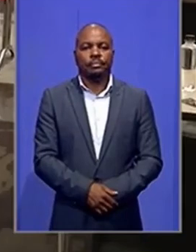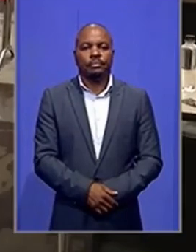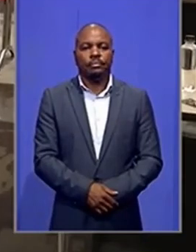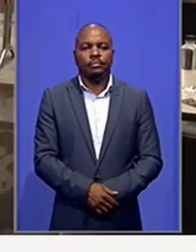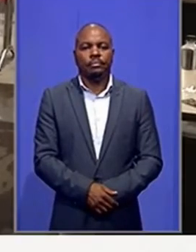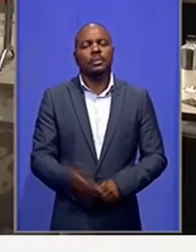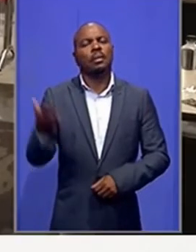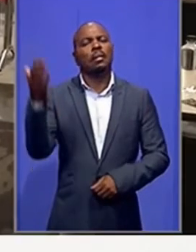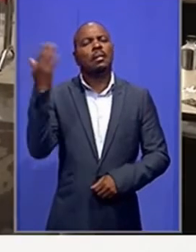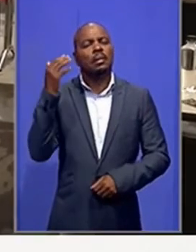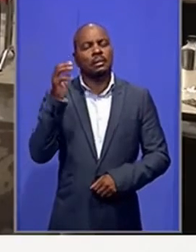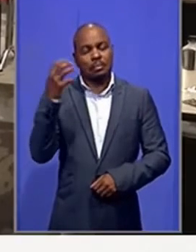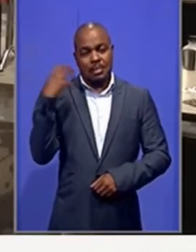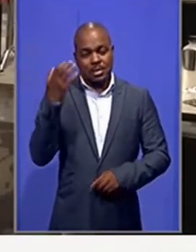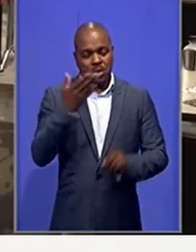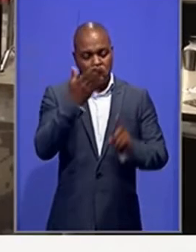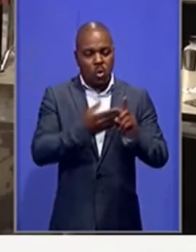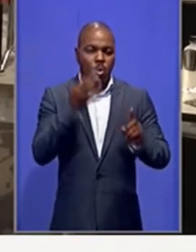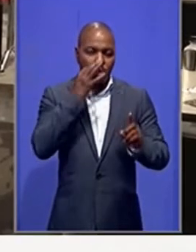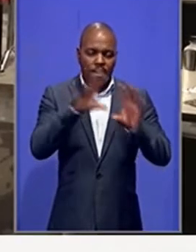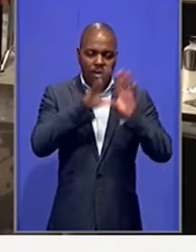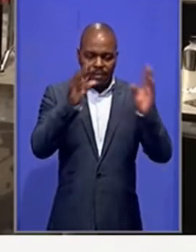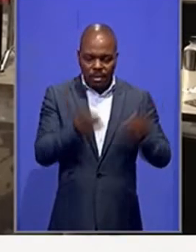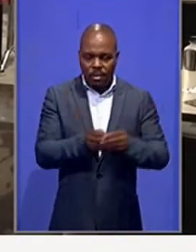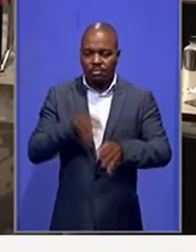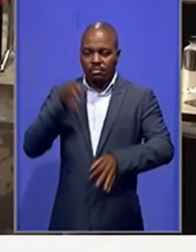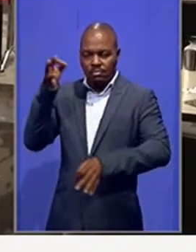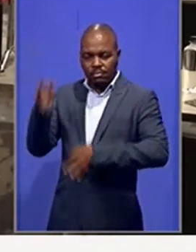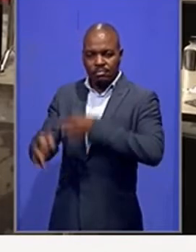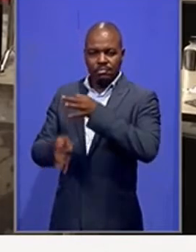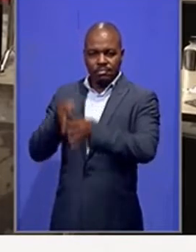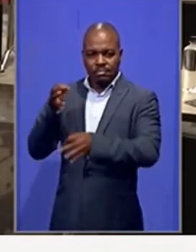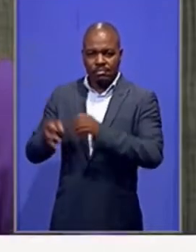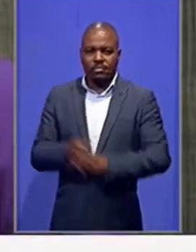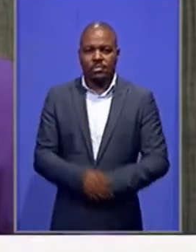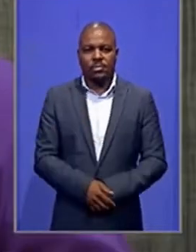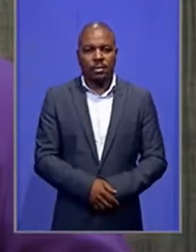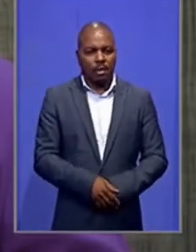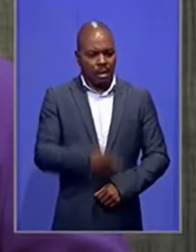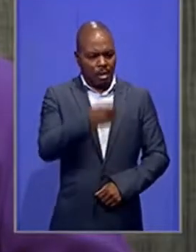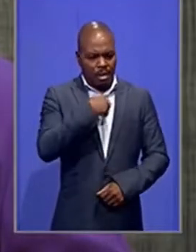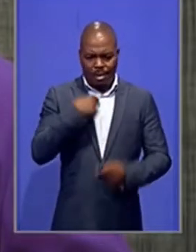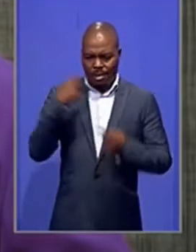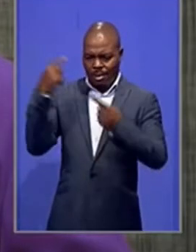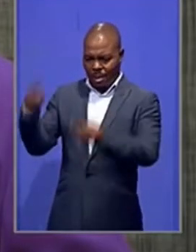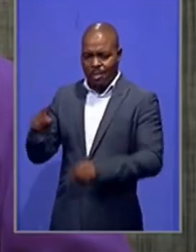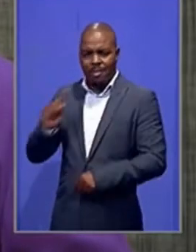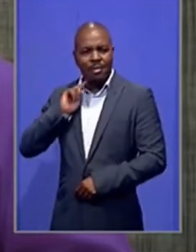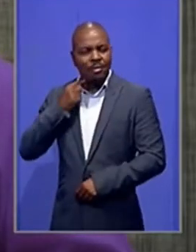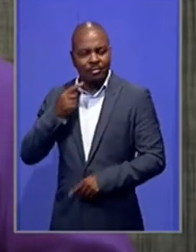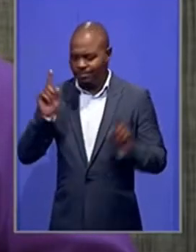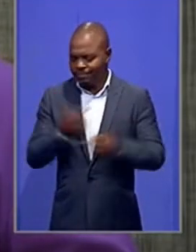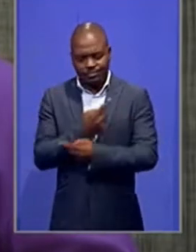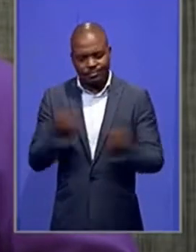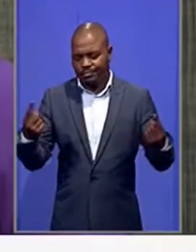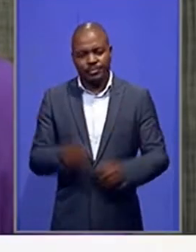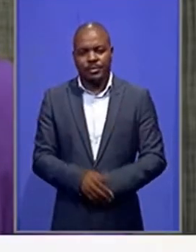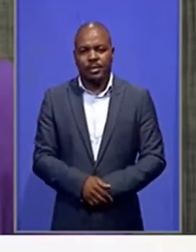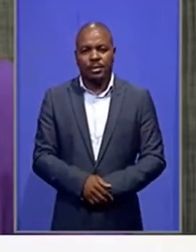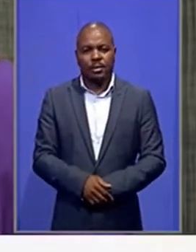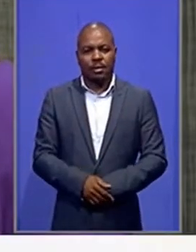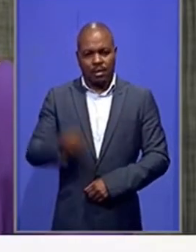Tona ya maloba o baya dintlha tsotlhe mo pepeneneng. I would never come here and lie to you. I will never come here